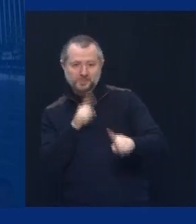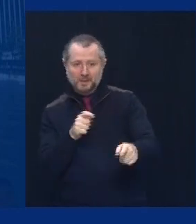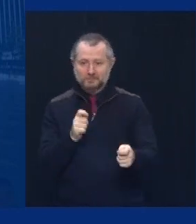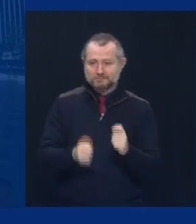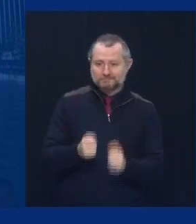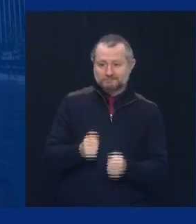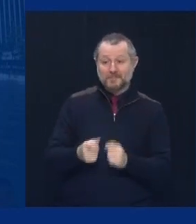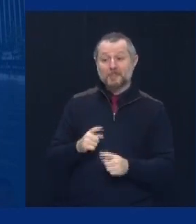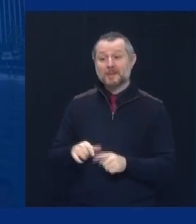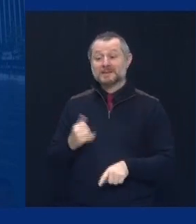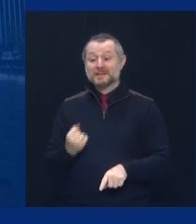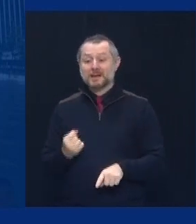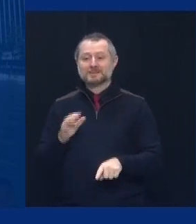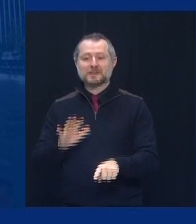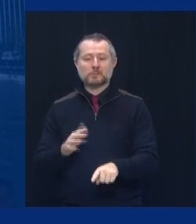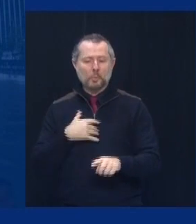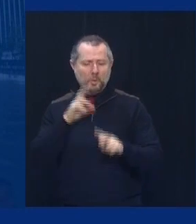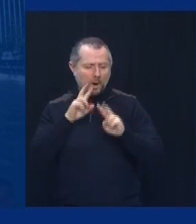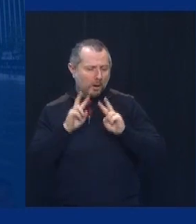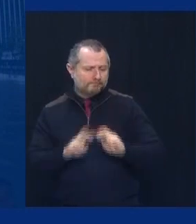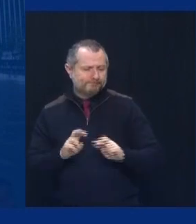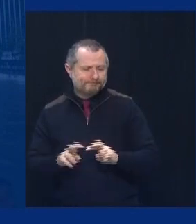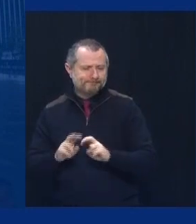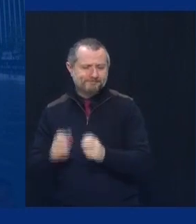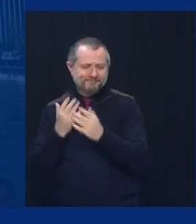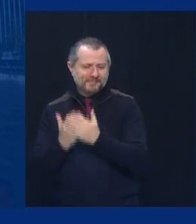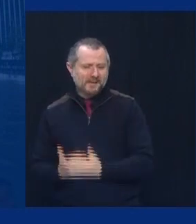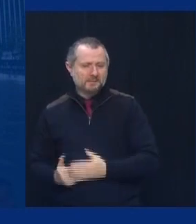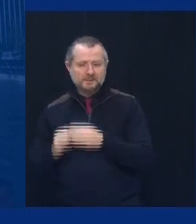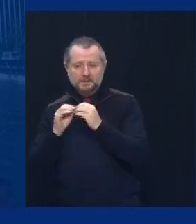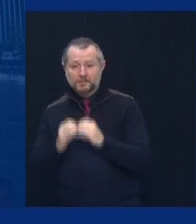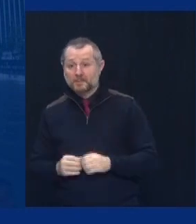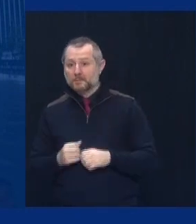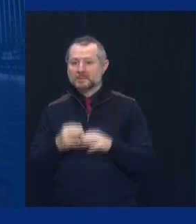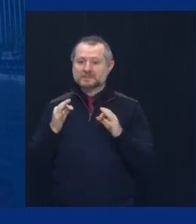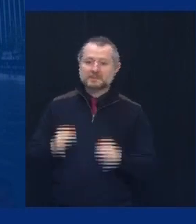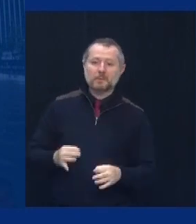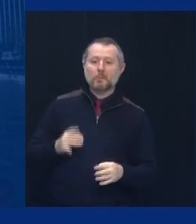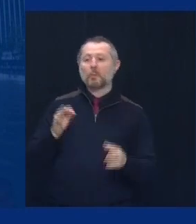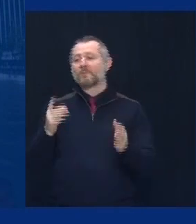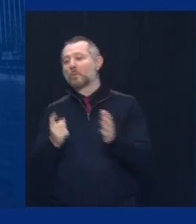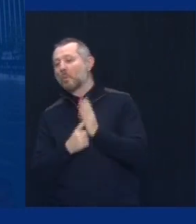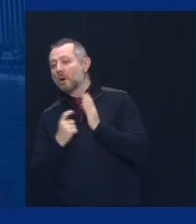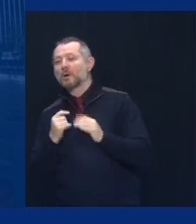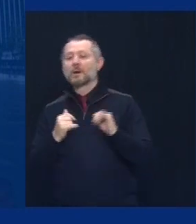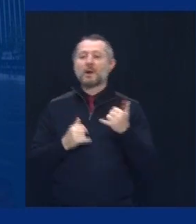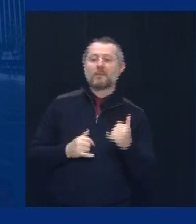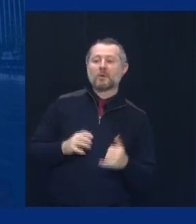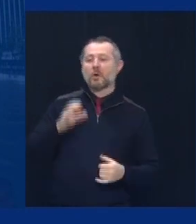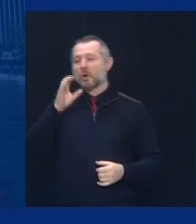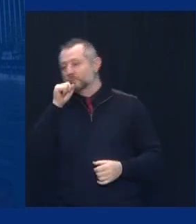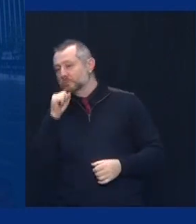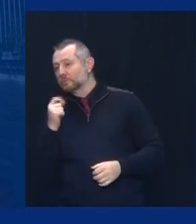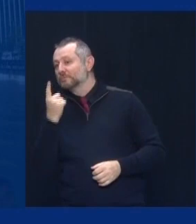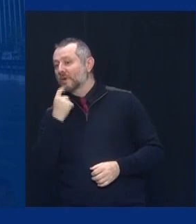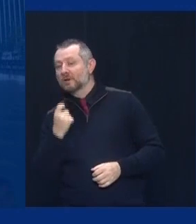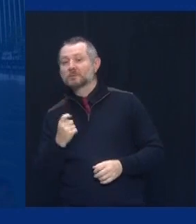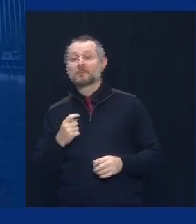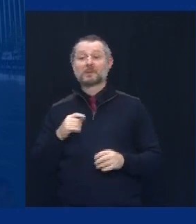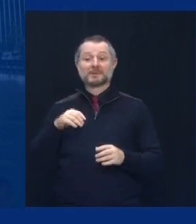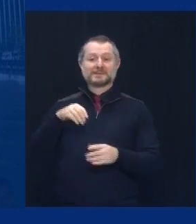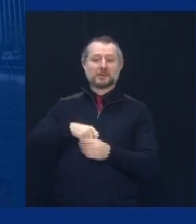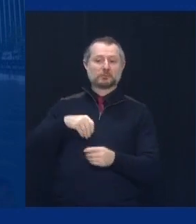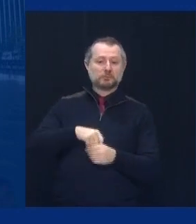weekend for determinations of zones. We'll look at it for indoor dining. We'll look at it for all